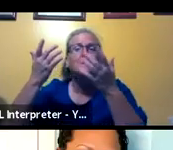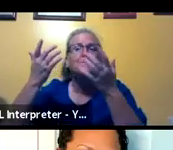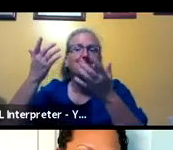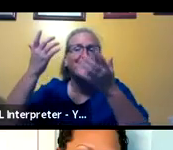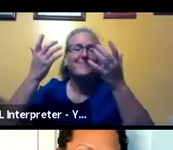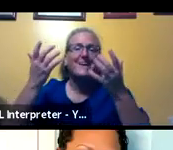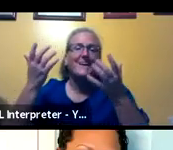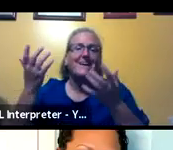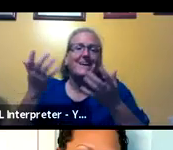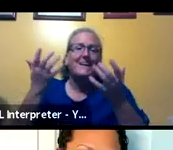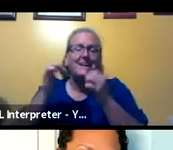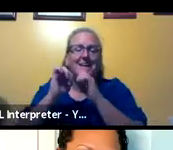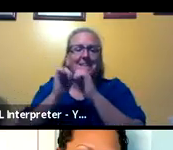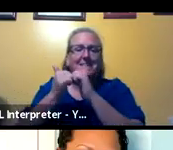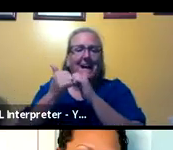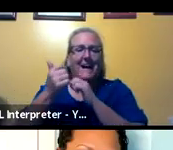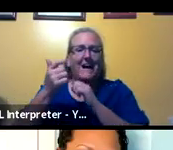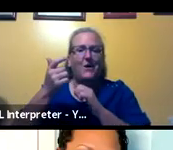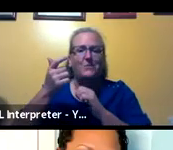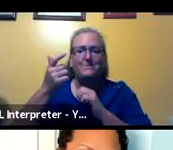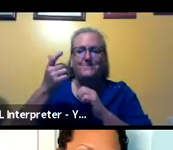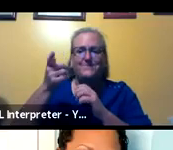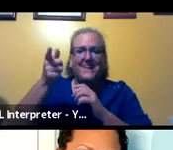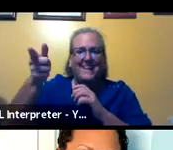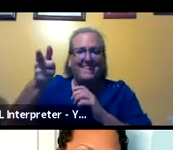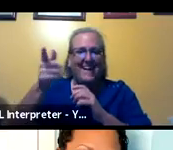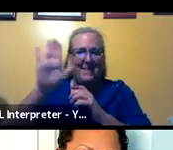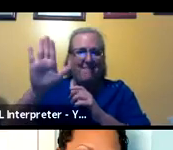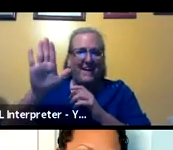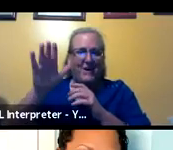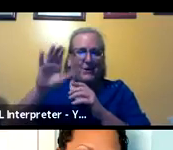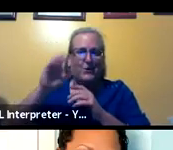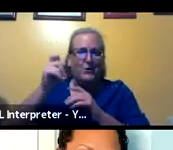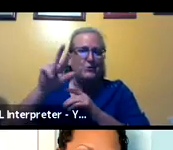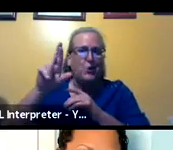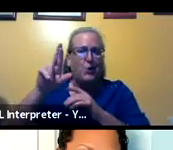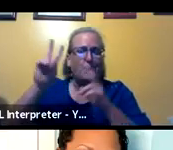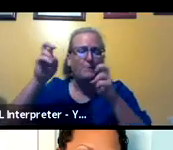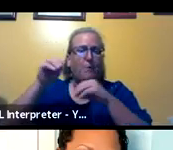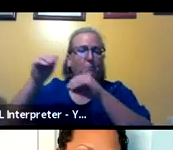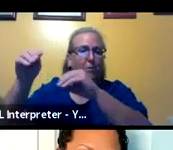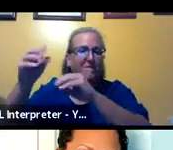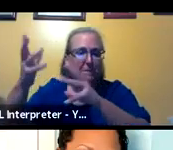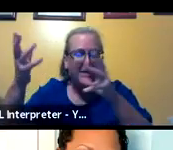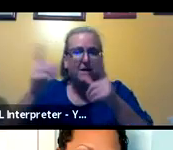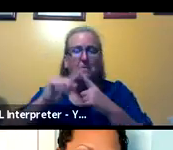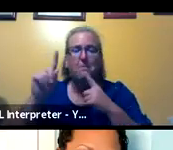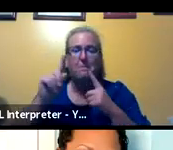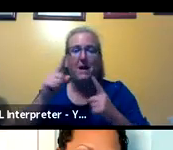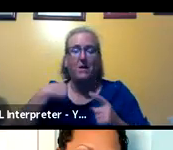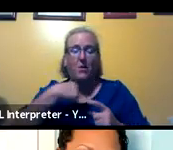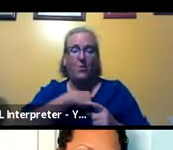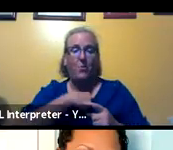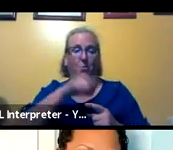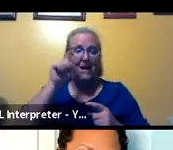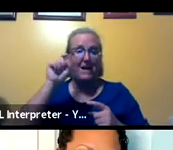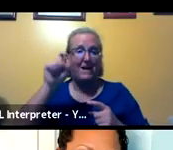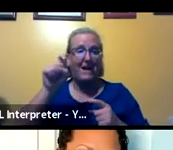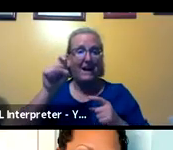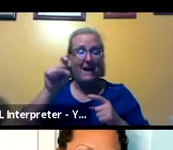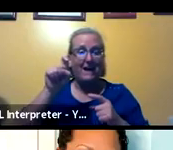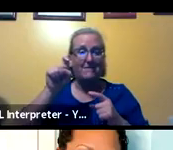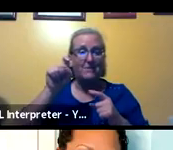movement affects statewide Title I, that's the impact that it has. But it's not like we're going to have to send any of